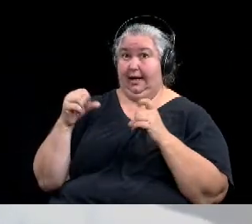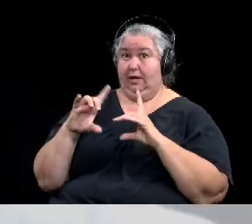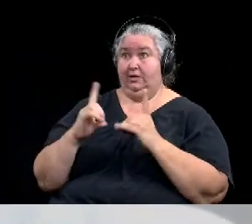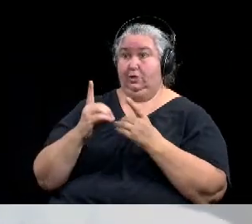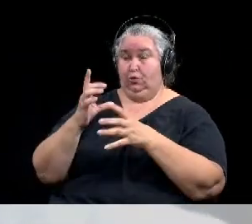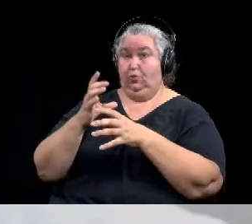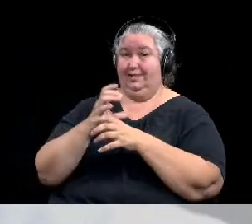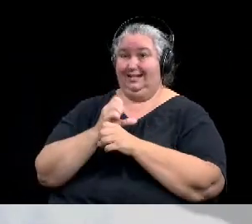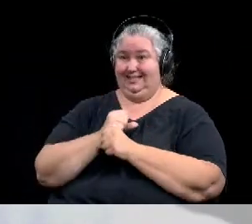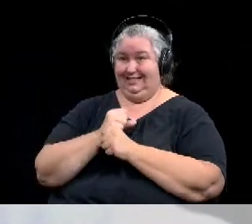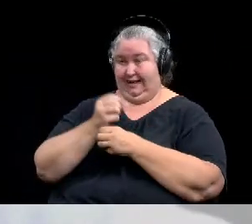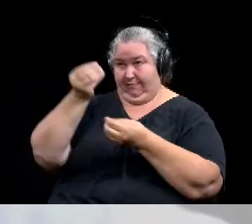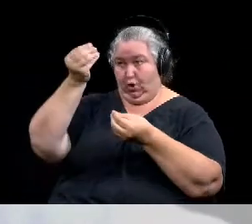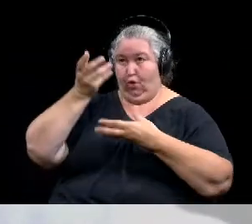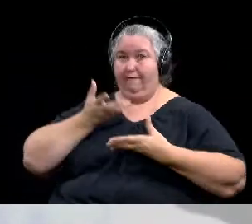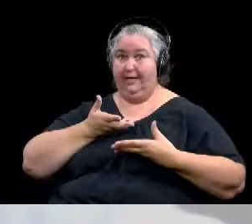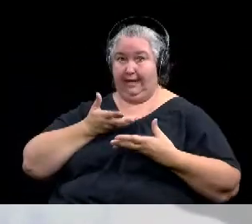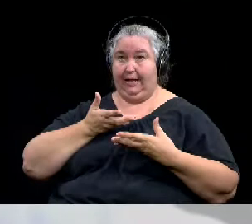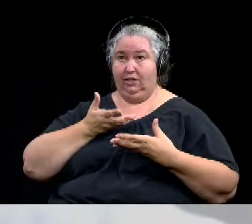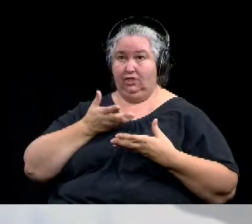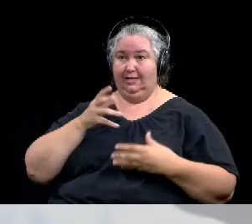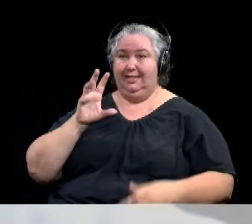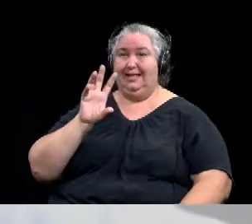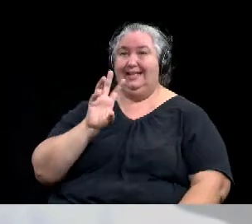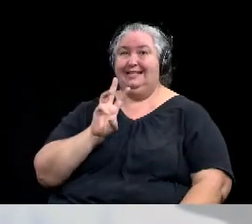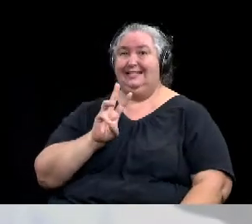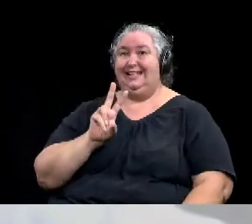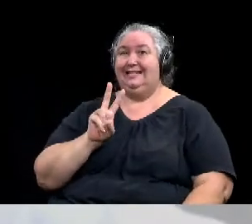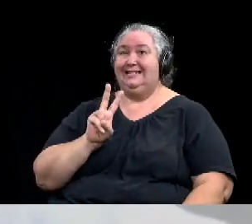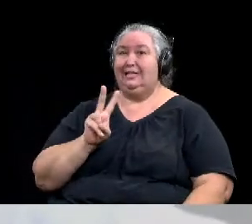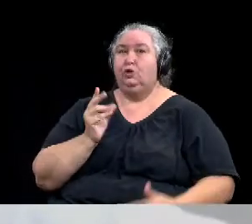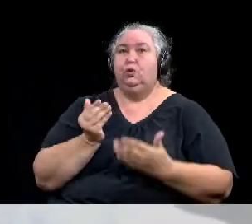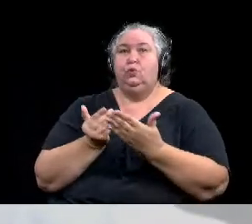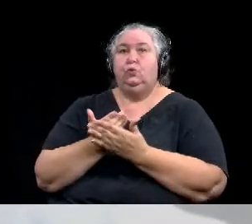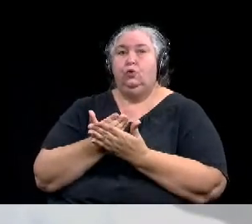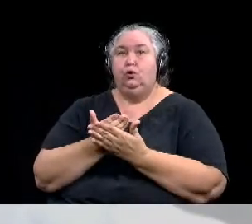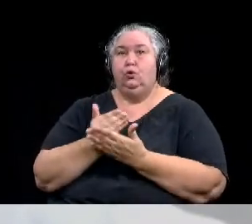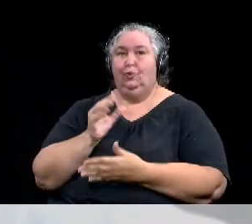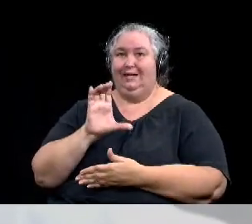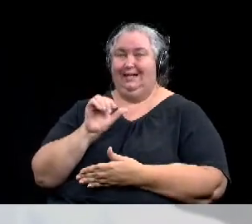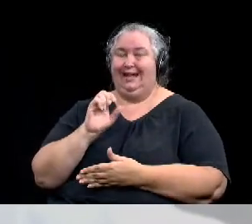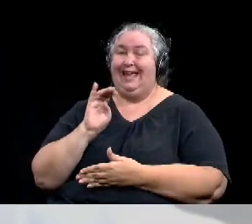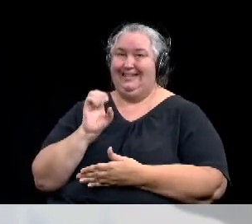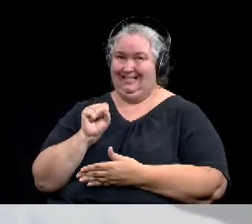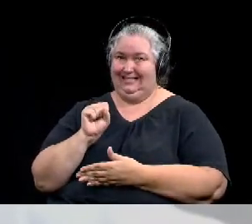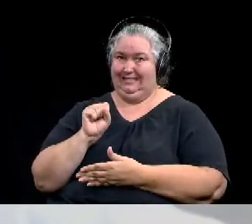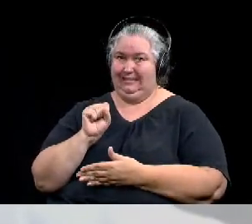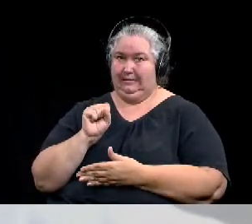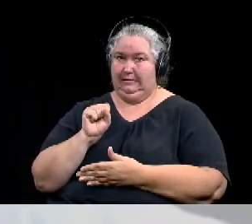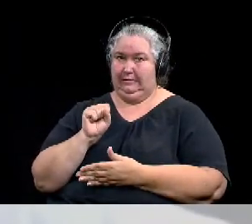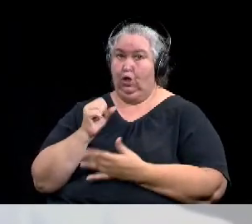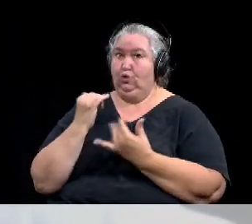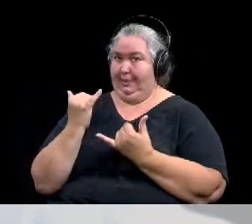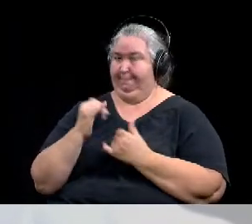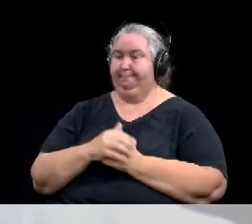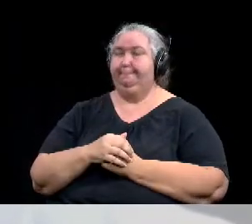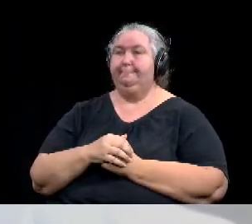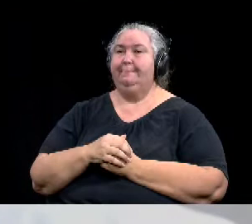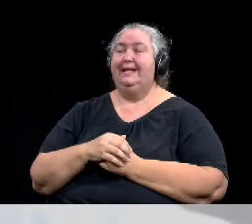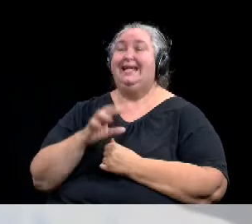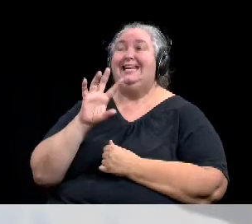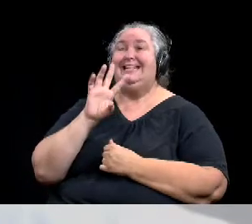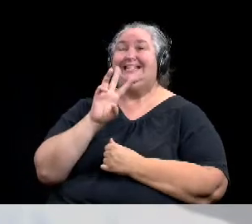received notification of 62 new cases of coronavirus. 60